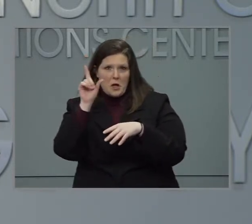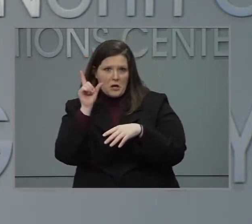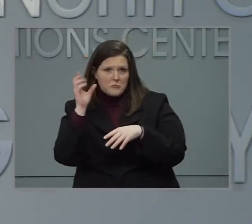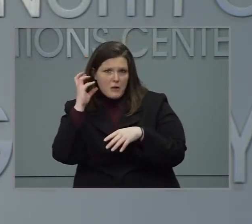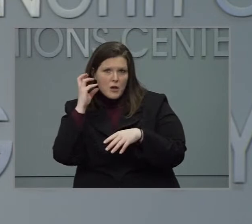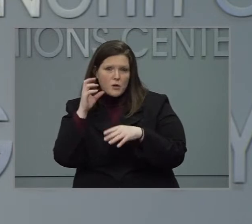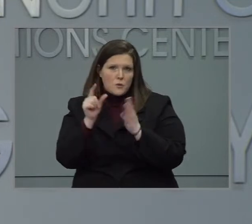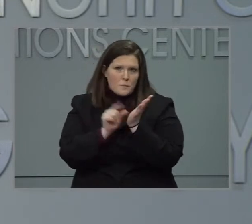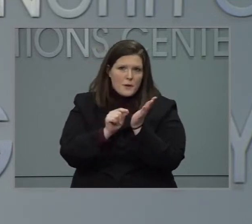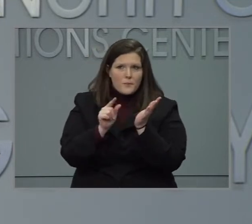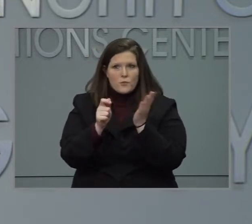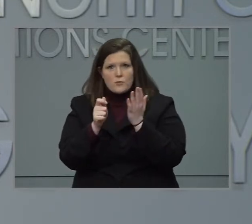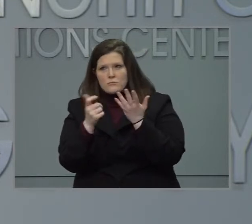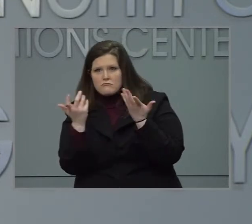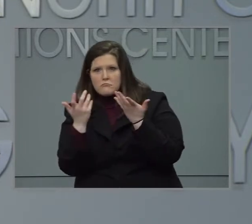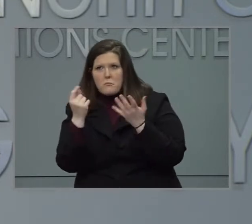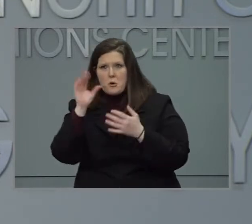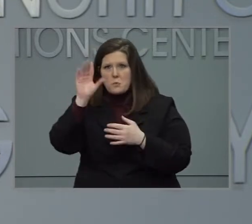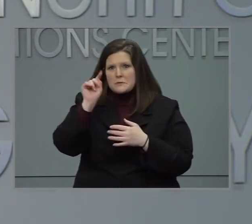one.